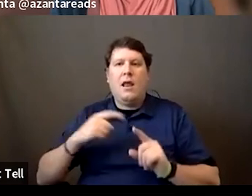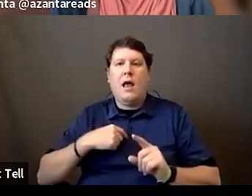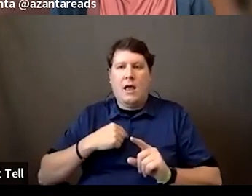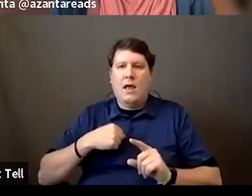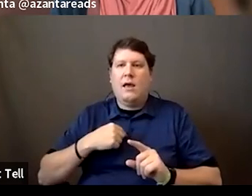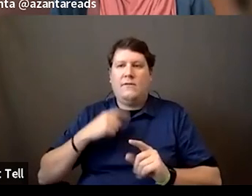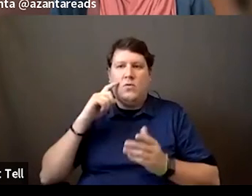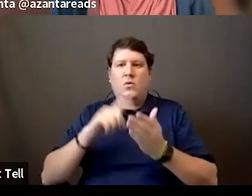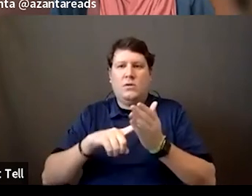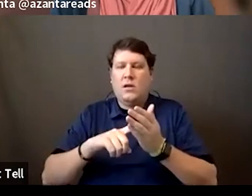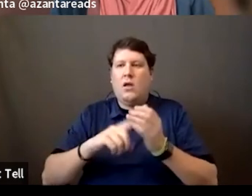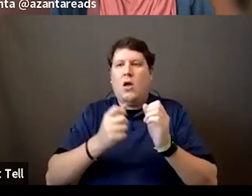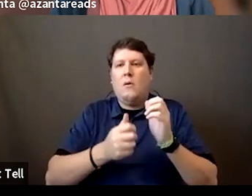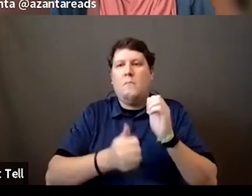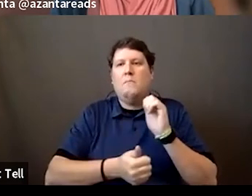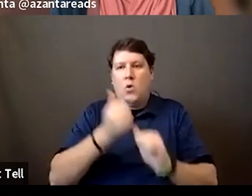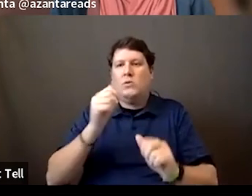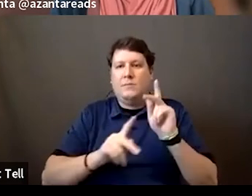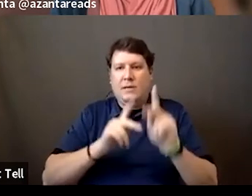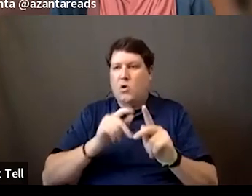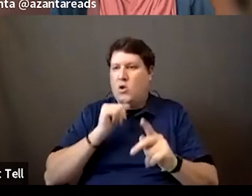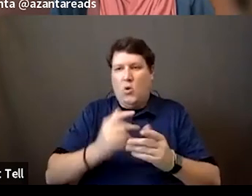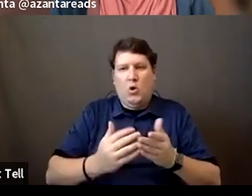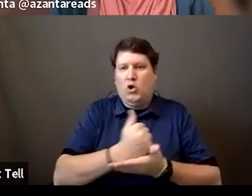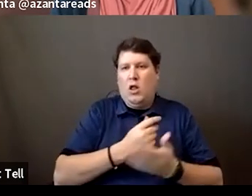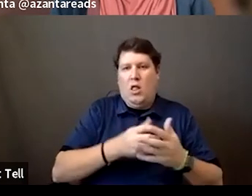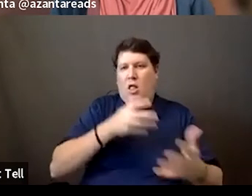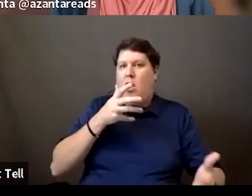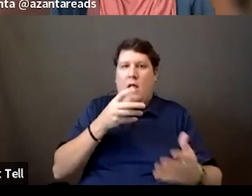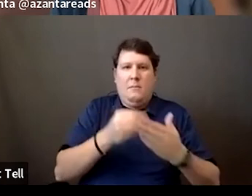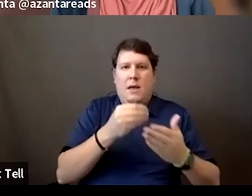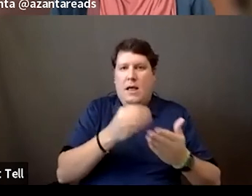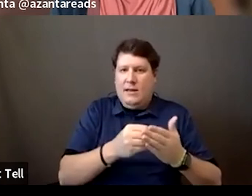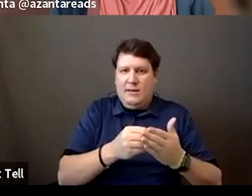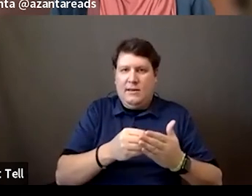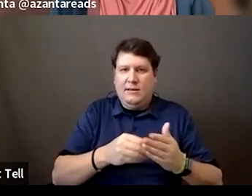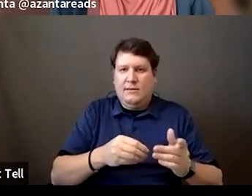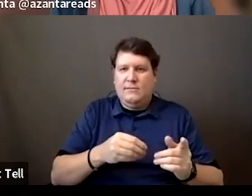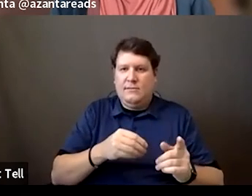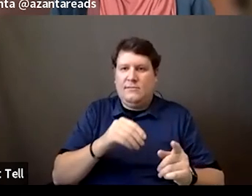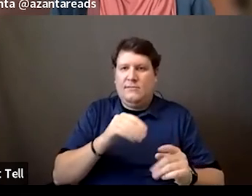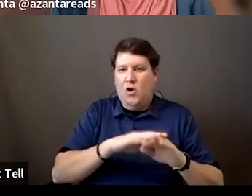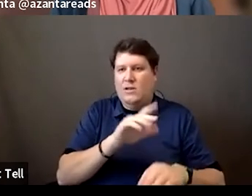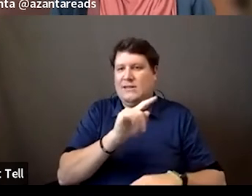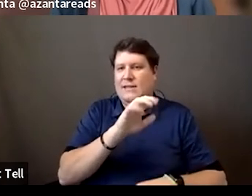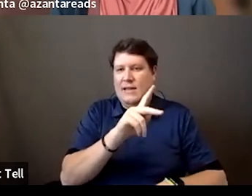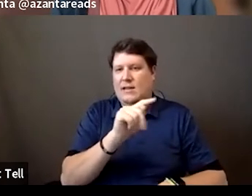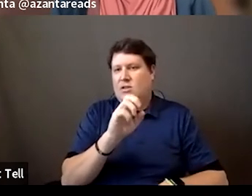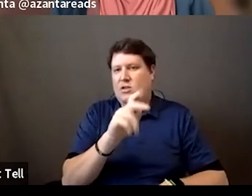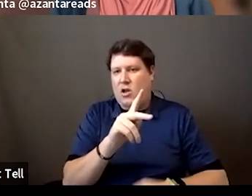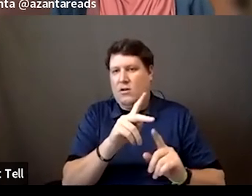on TikTok. I think it is a passion project for the majority of BookTokers, regardless of